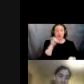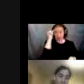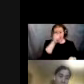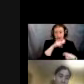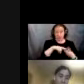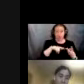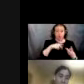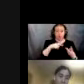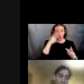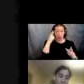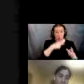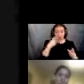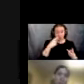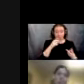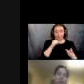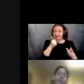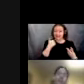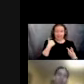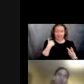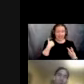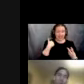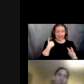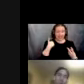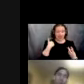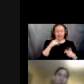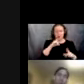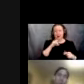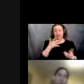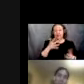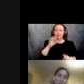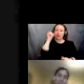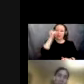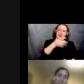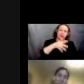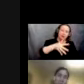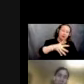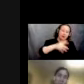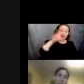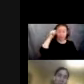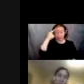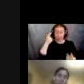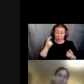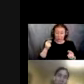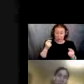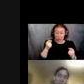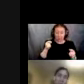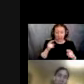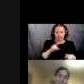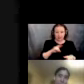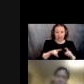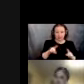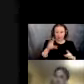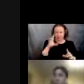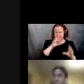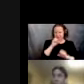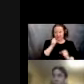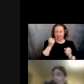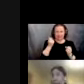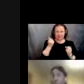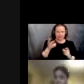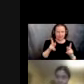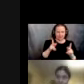mass exclusion orders. Alaska sort of did, and the government tried, but it really missed several people. It wasn't quite as thorough